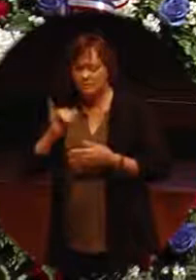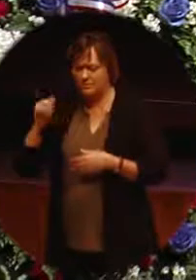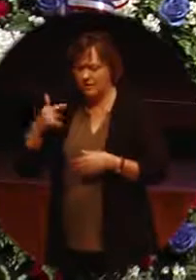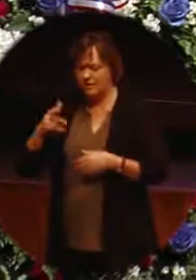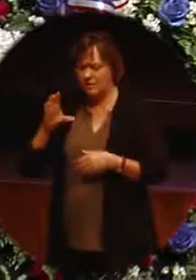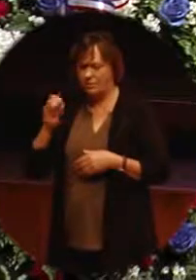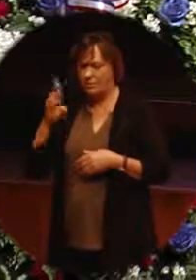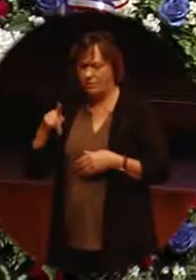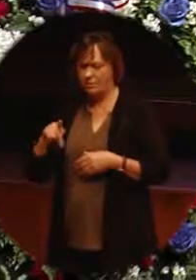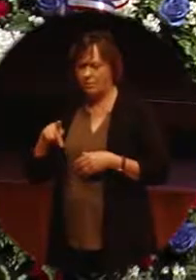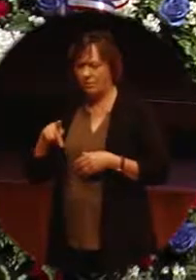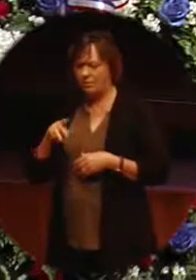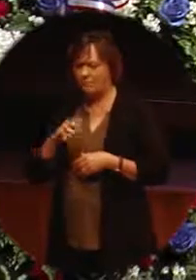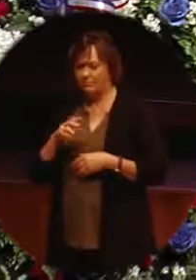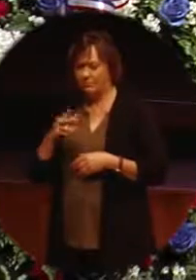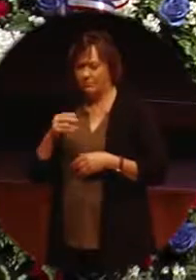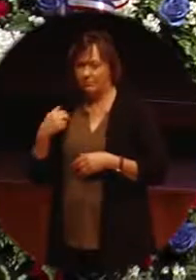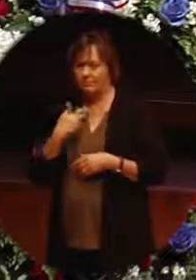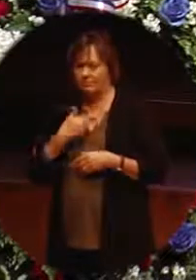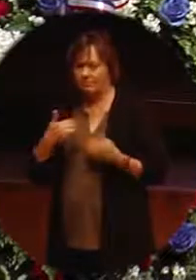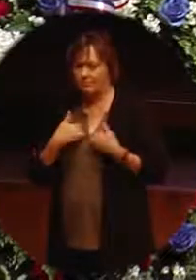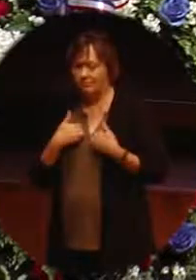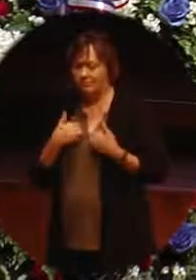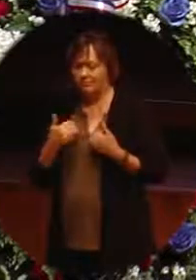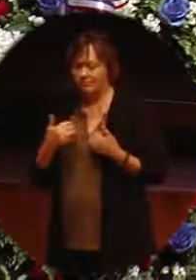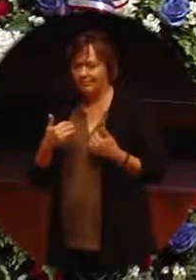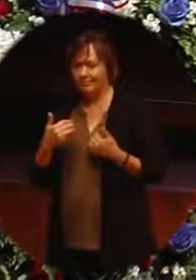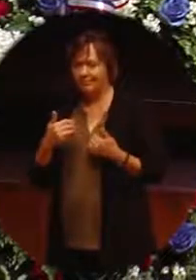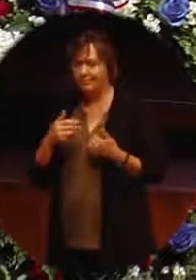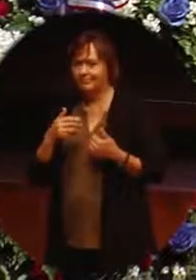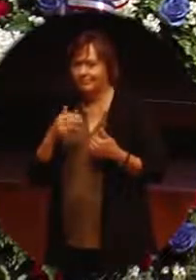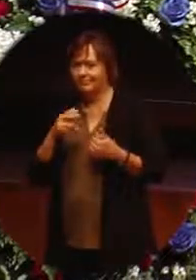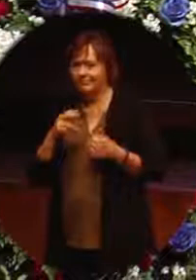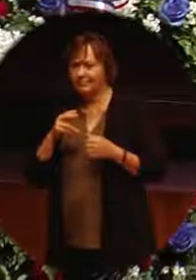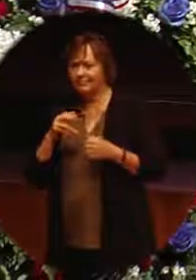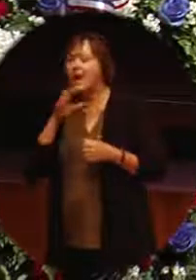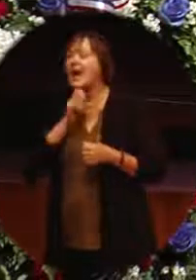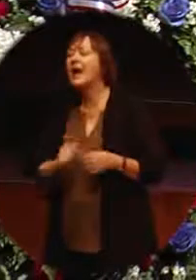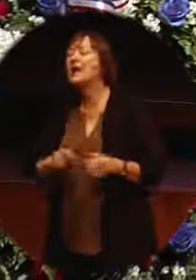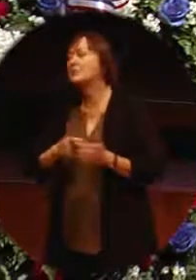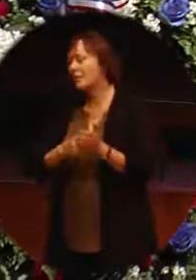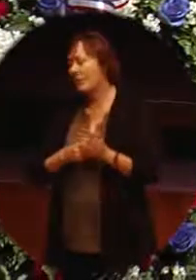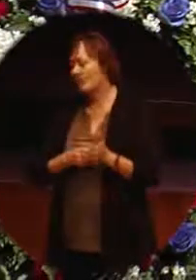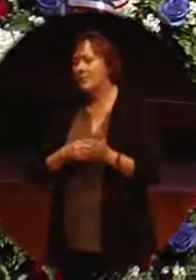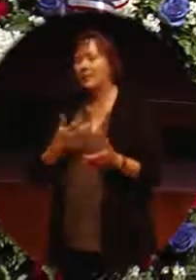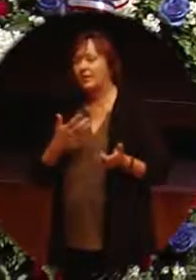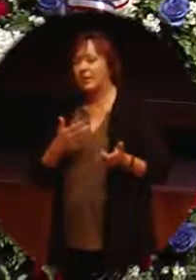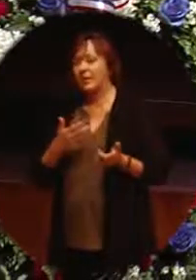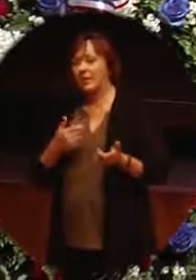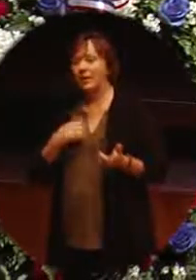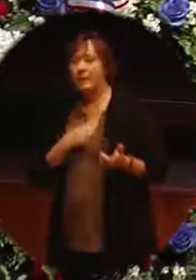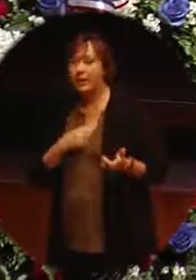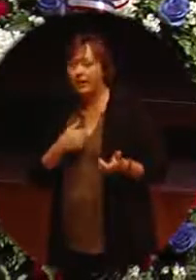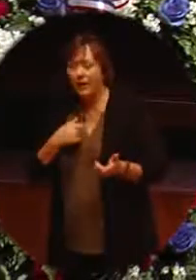Corps. And they said, sorry, we have an age requirement. And I said, if you will waive the age requirement, I said, I